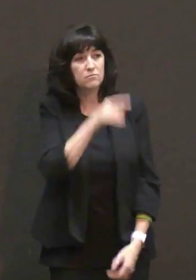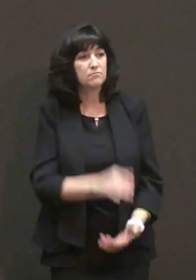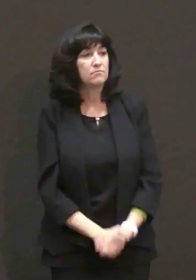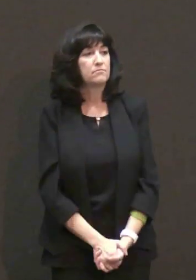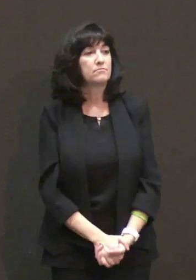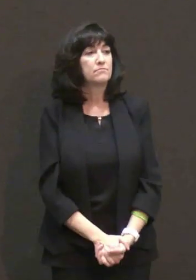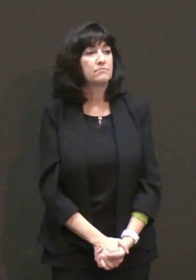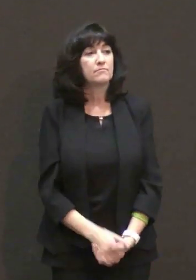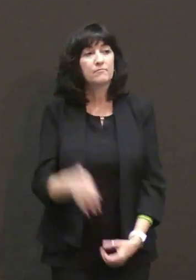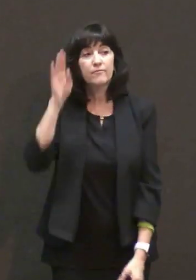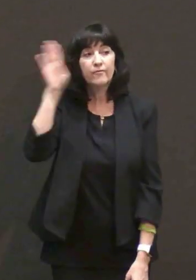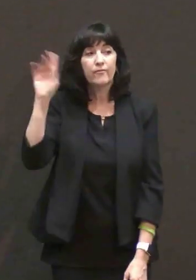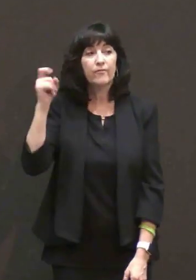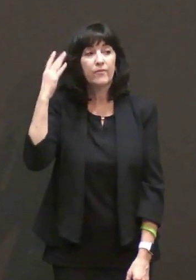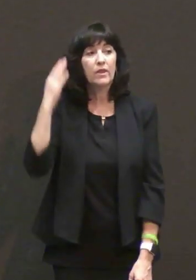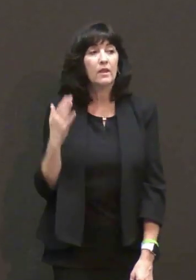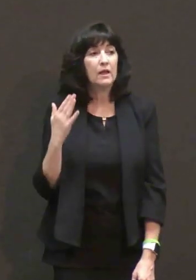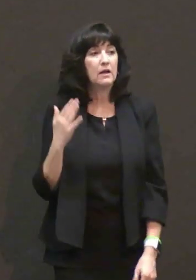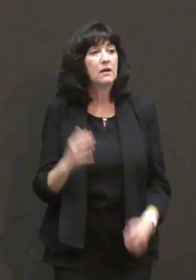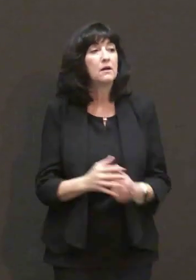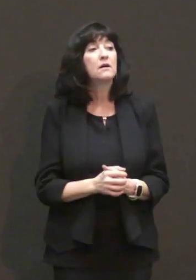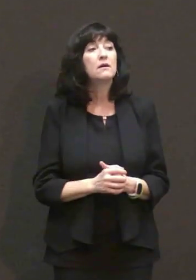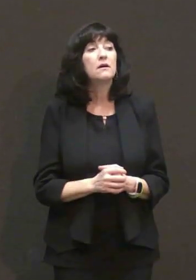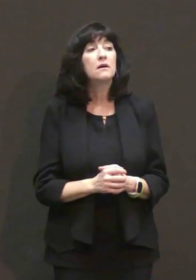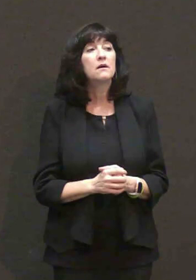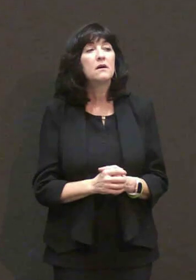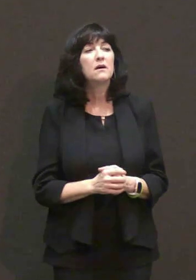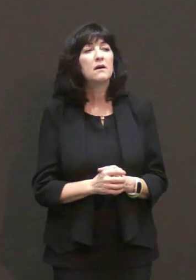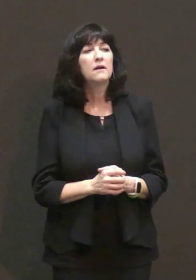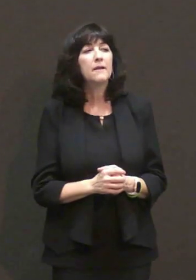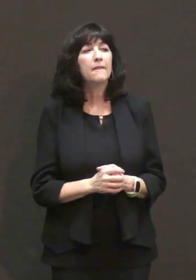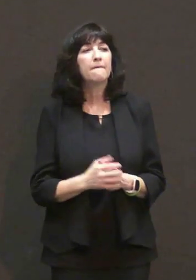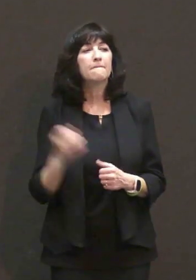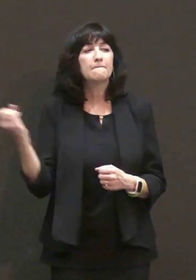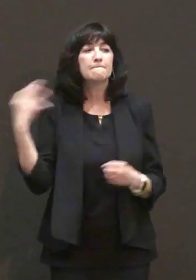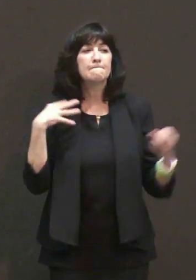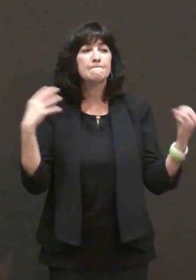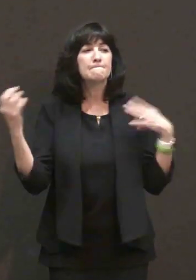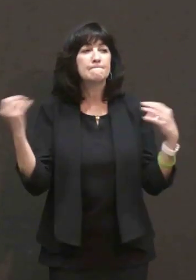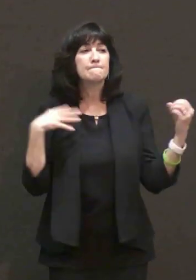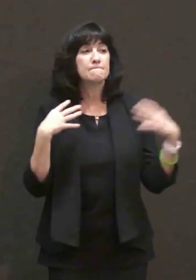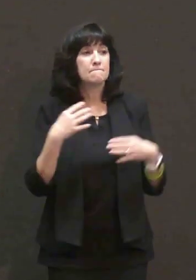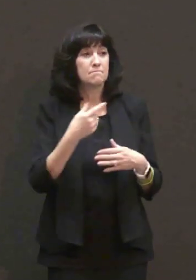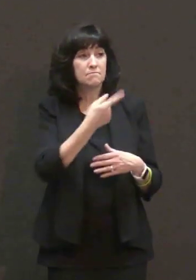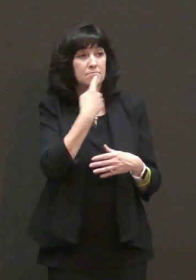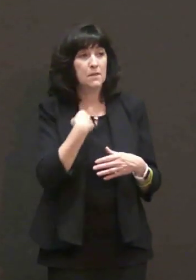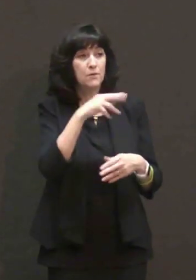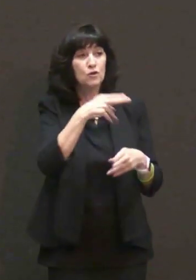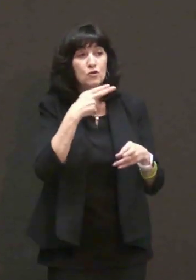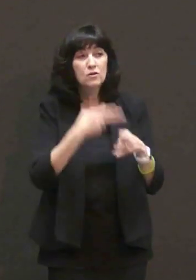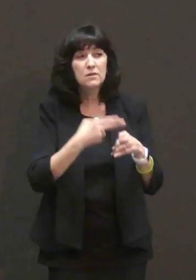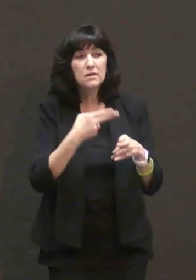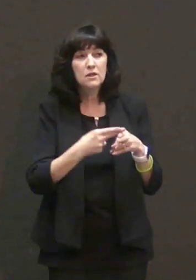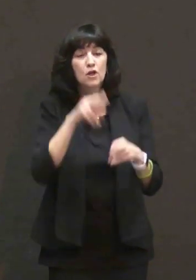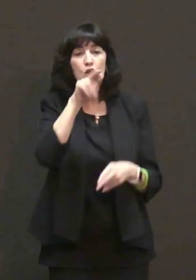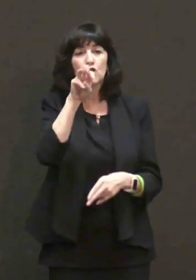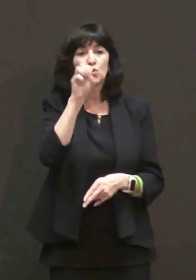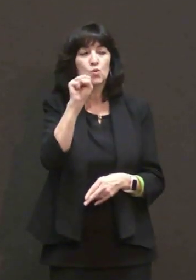All right, Governor, I've got quite a bit, actually, from colleagues. Could you just say your name and your... Esteban Parra with the News